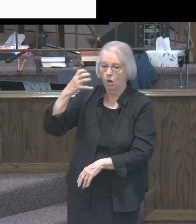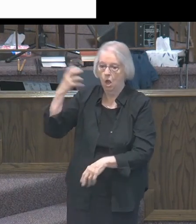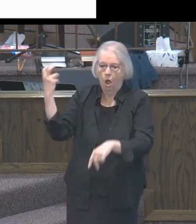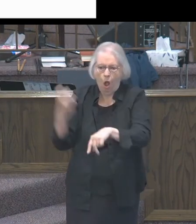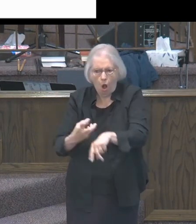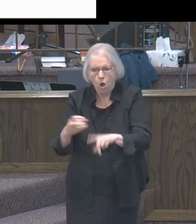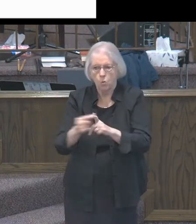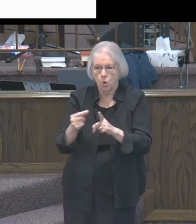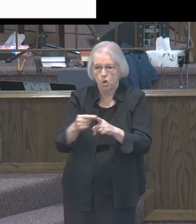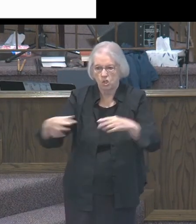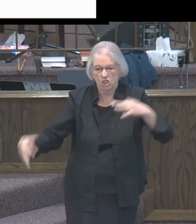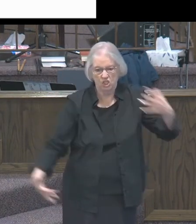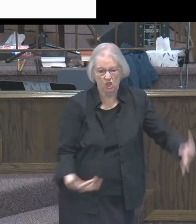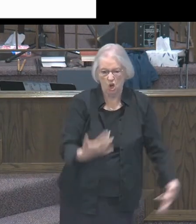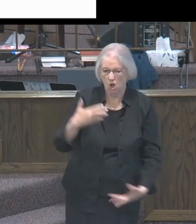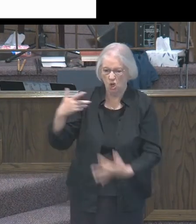anger.